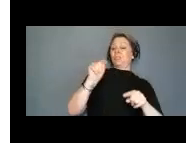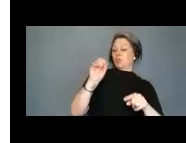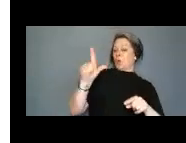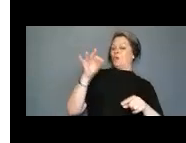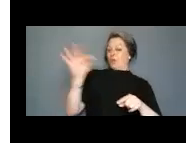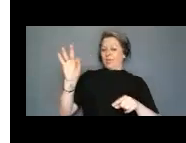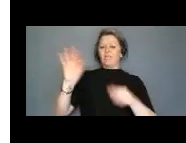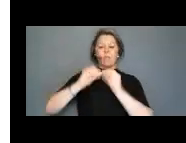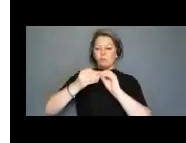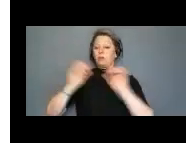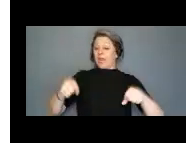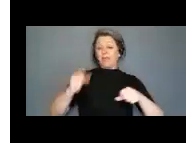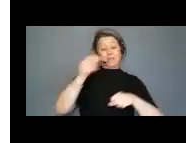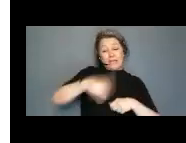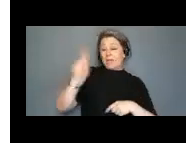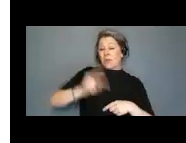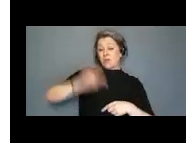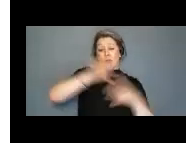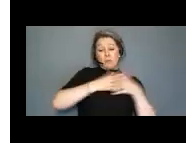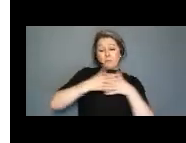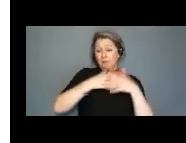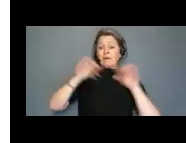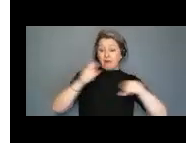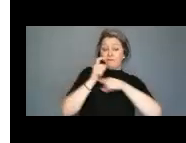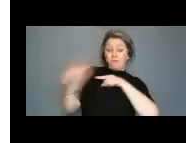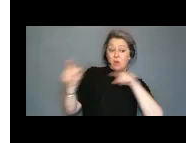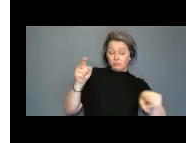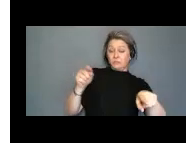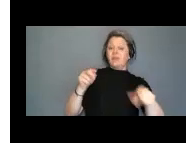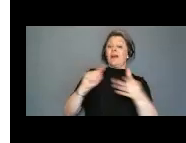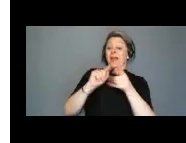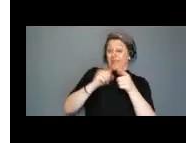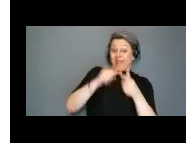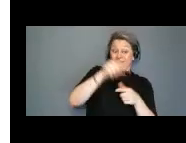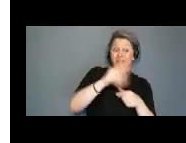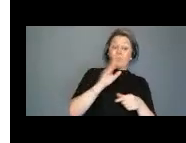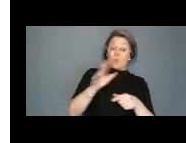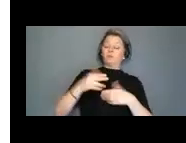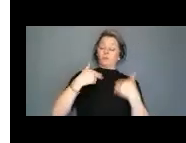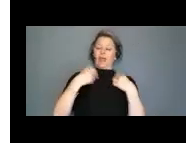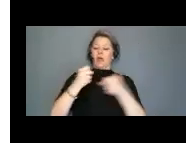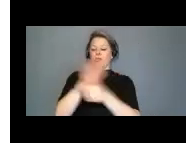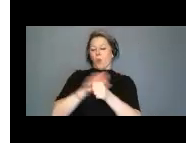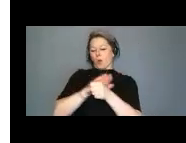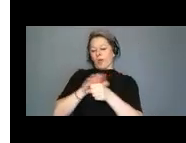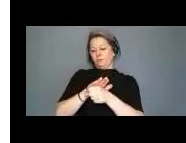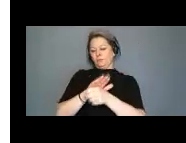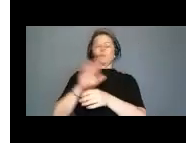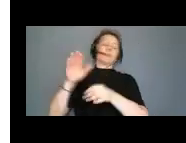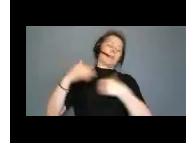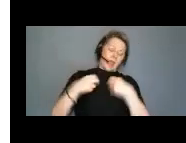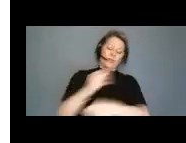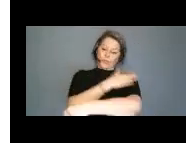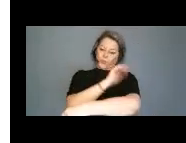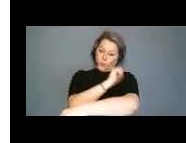from anywhere in North America. And the number will take you to the intake of your local regional health authority, who will take that information.